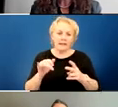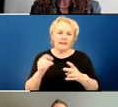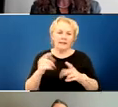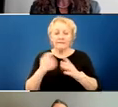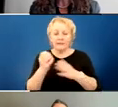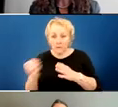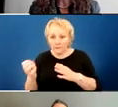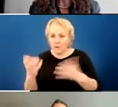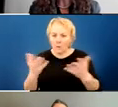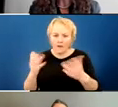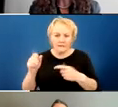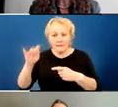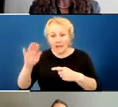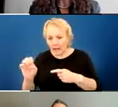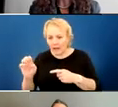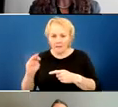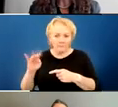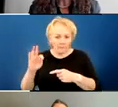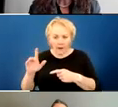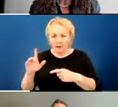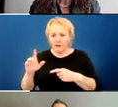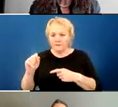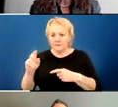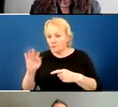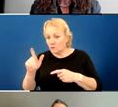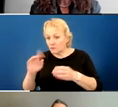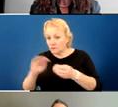assistive devices that you use,